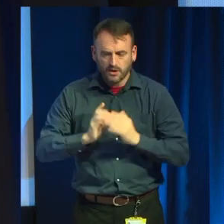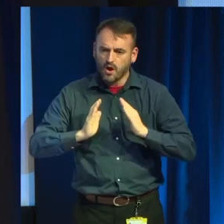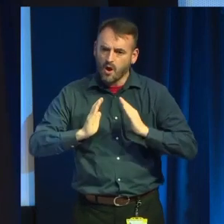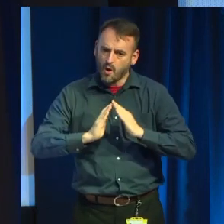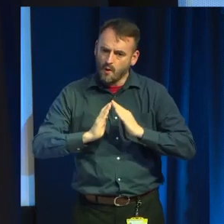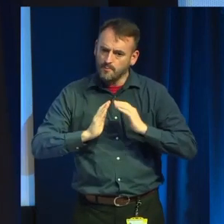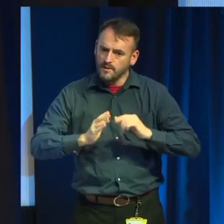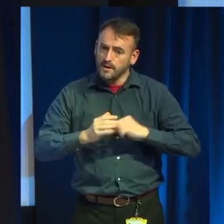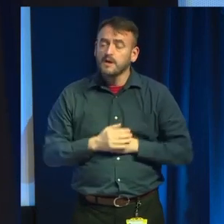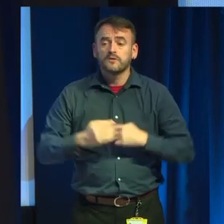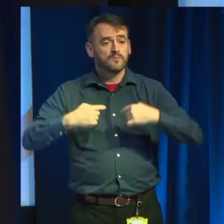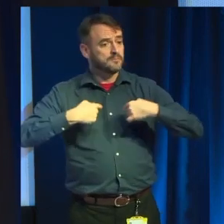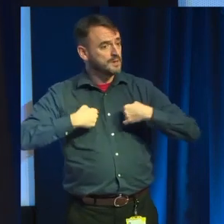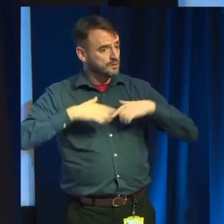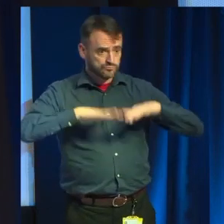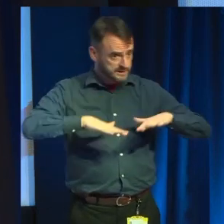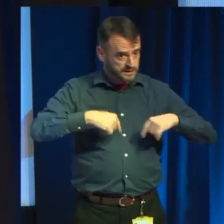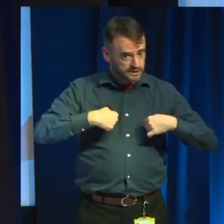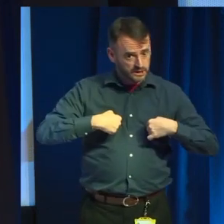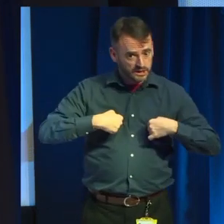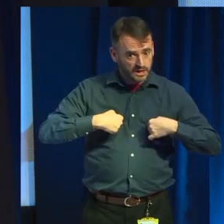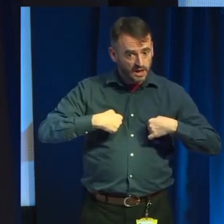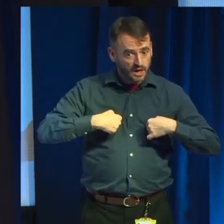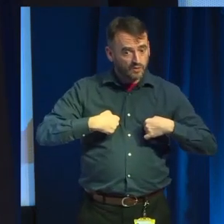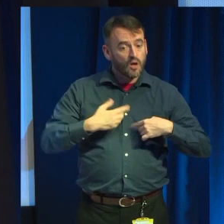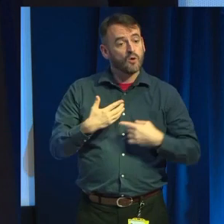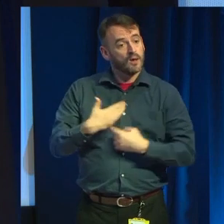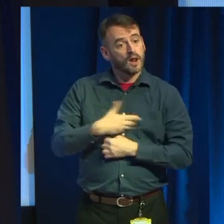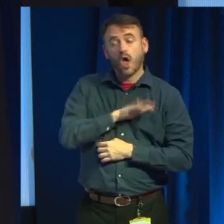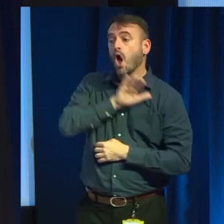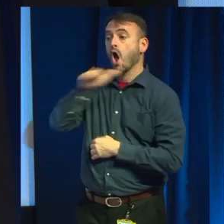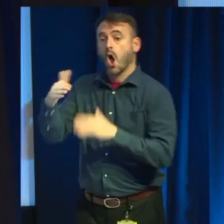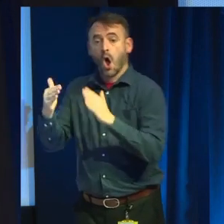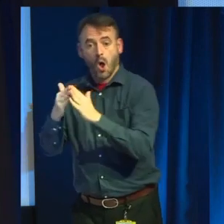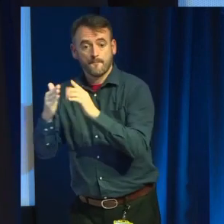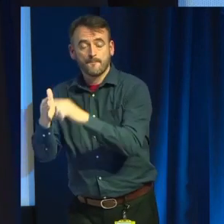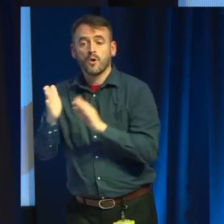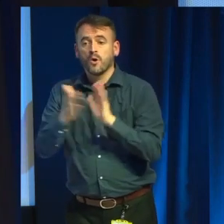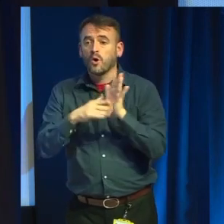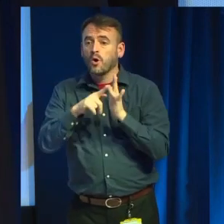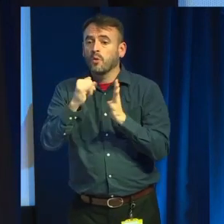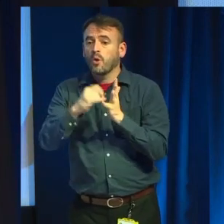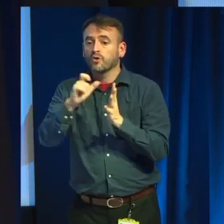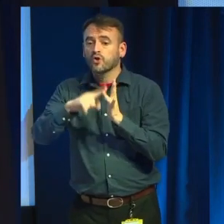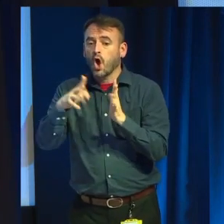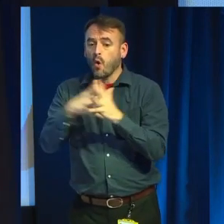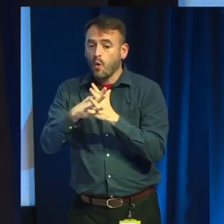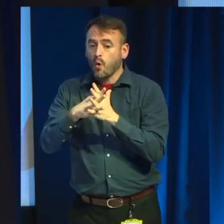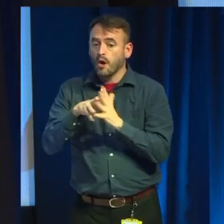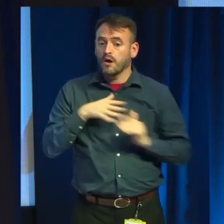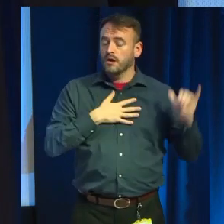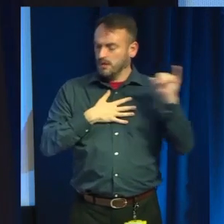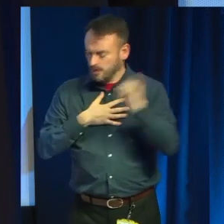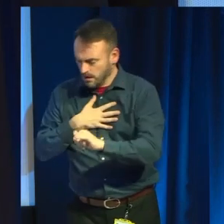here, every time when I come back home to Moscow, I always experience a range of things. And among